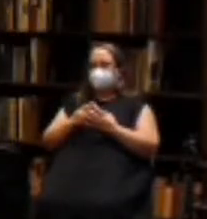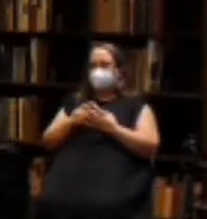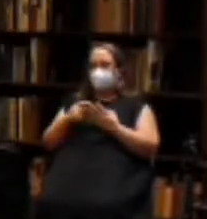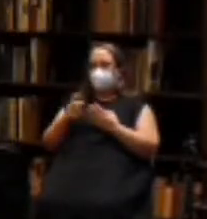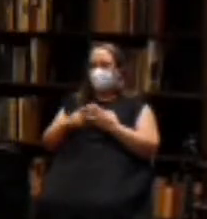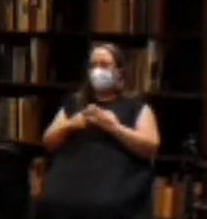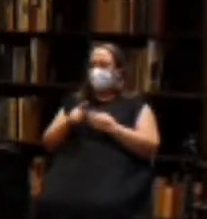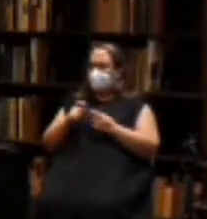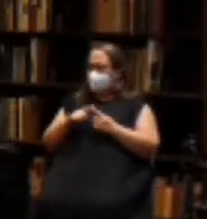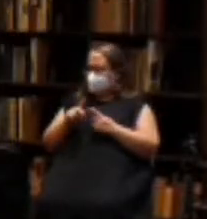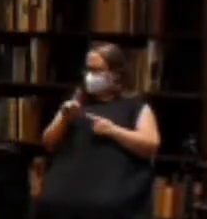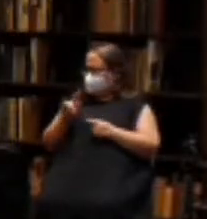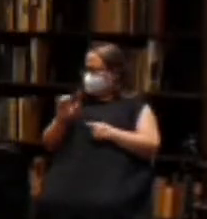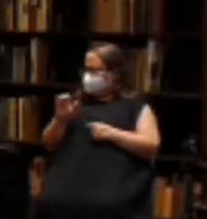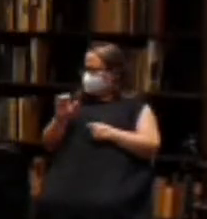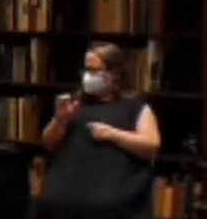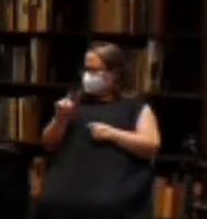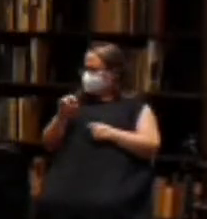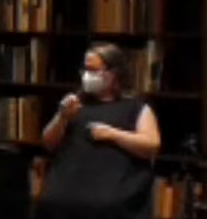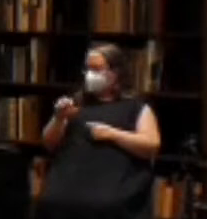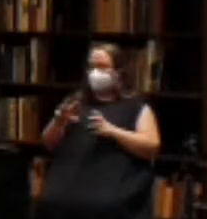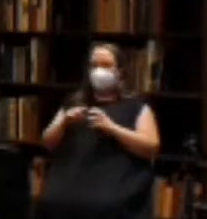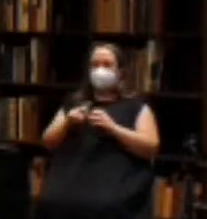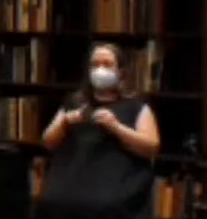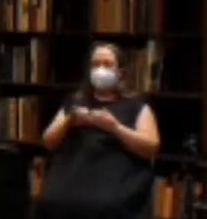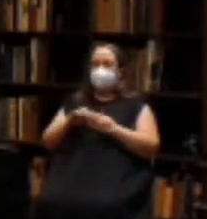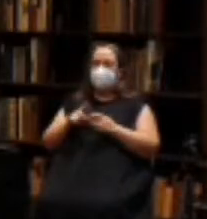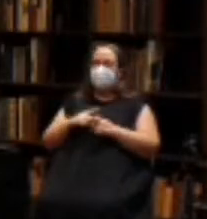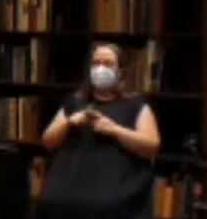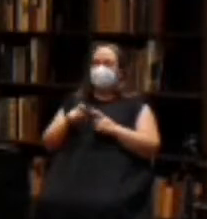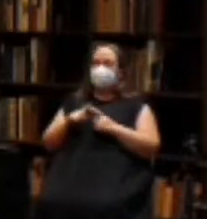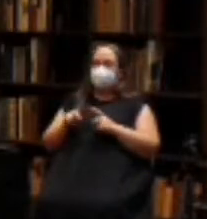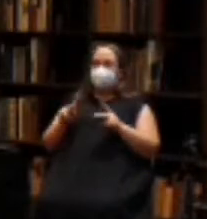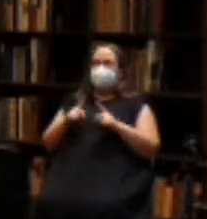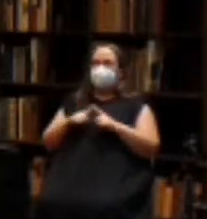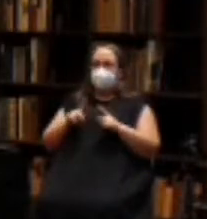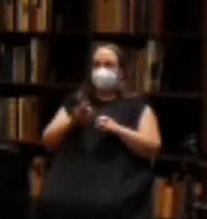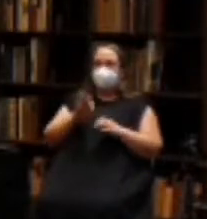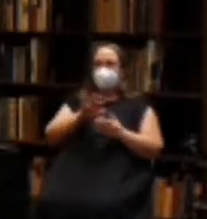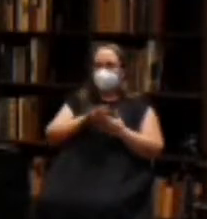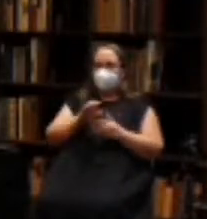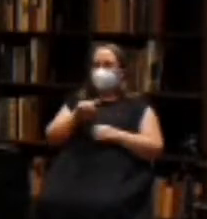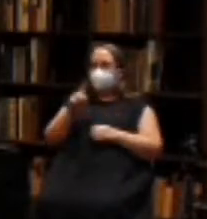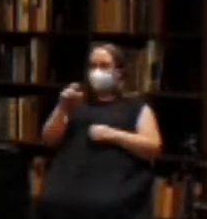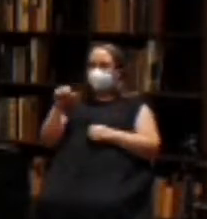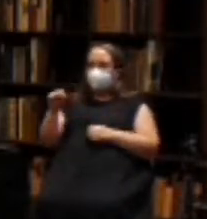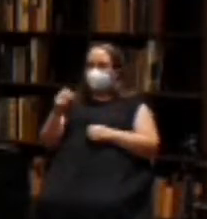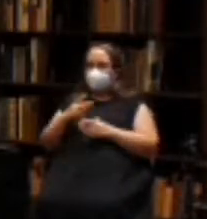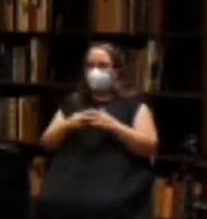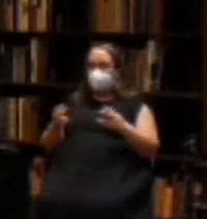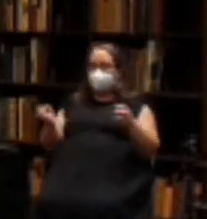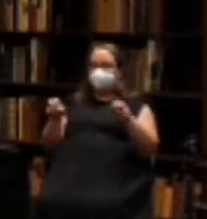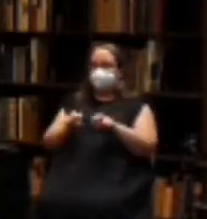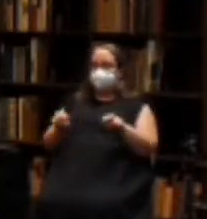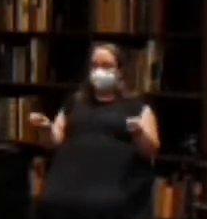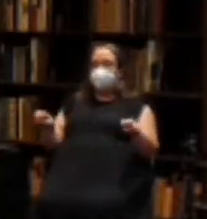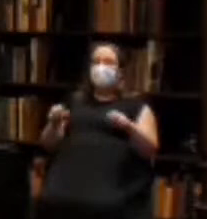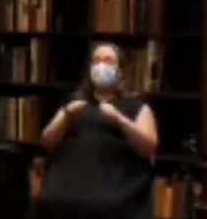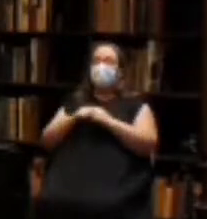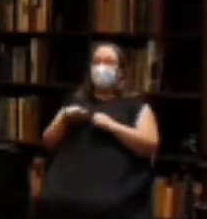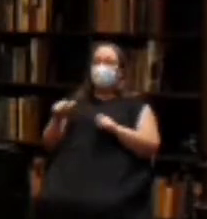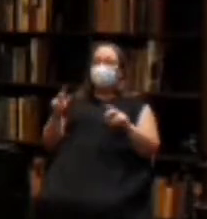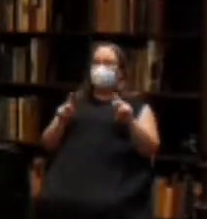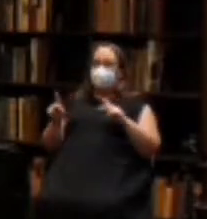was supposed to be like a public press conference about it, and there were supposed to be folks from the Soul School and the Black Panther Party there, along with